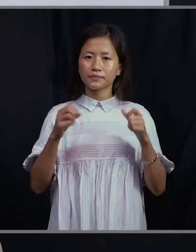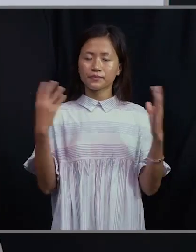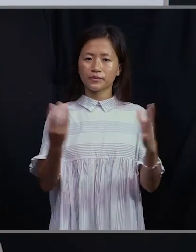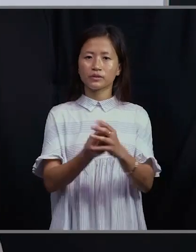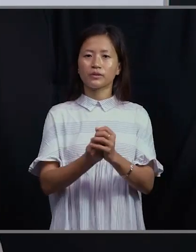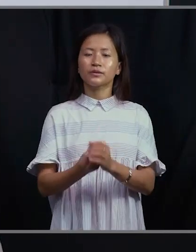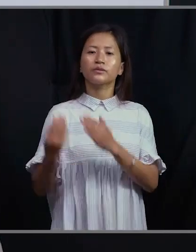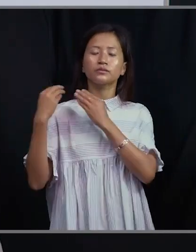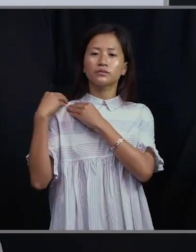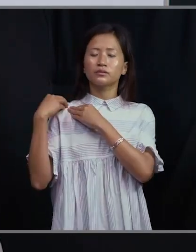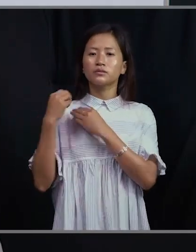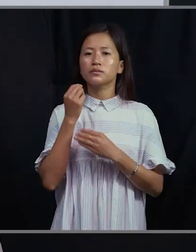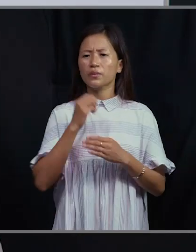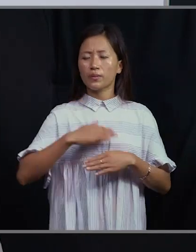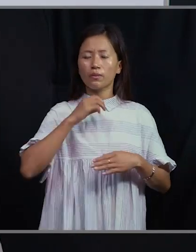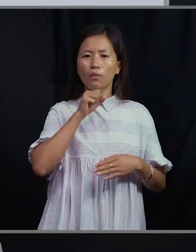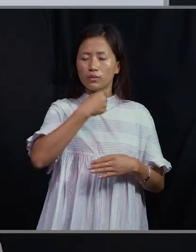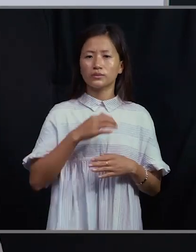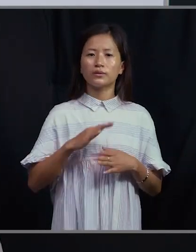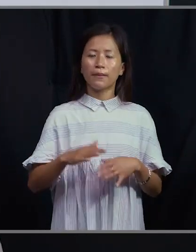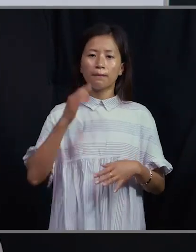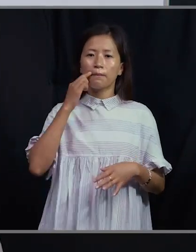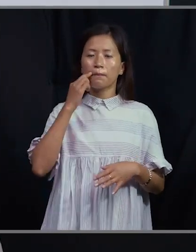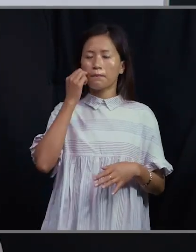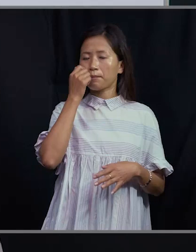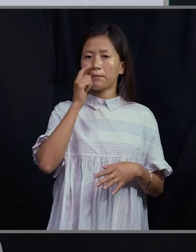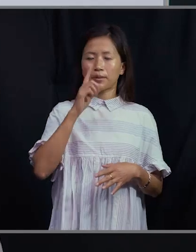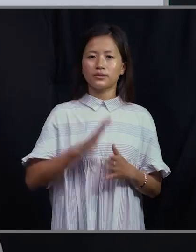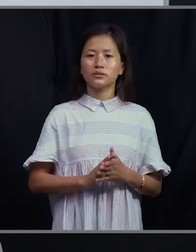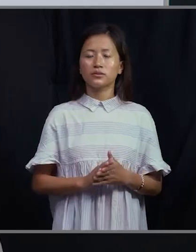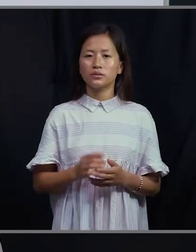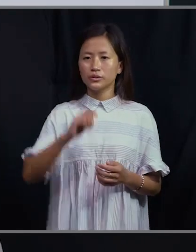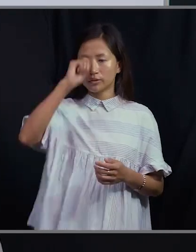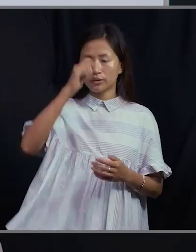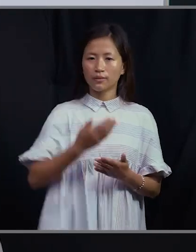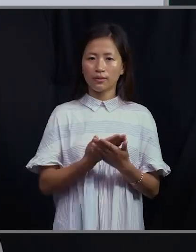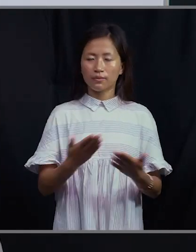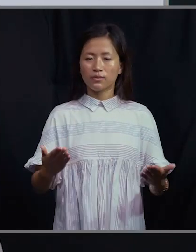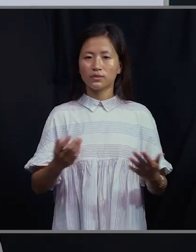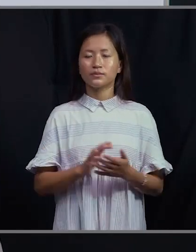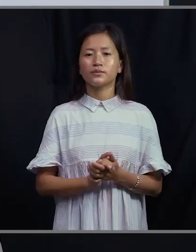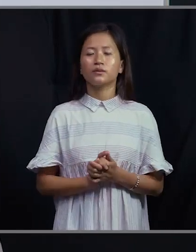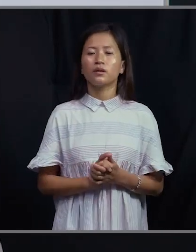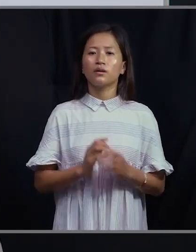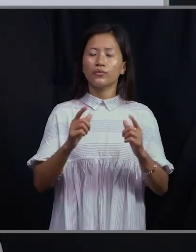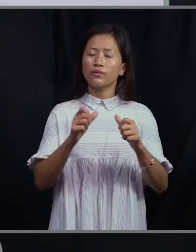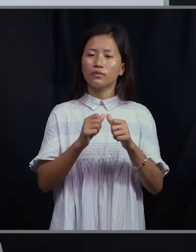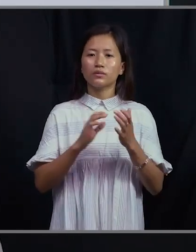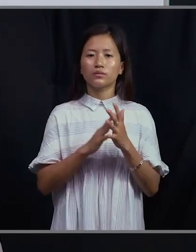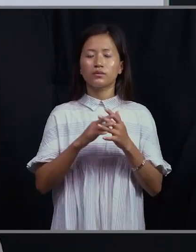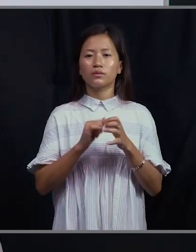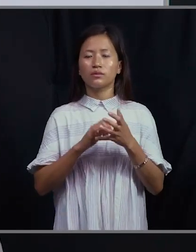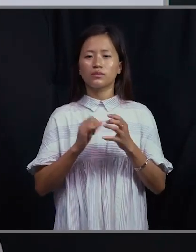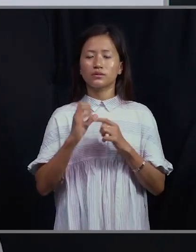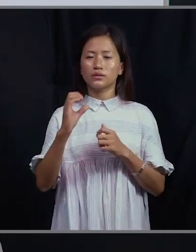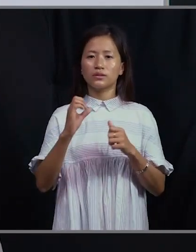duty of the grandparents, in order to educate them, to socialize them, to make them aware of all the